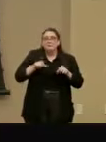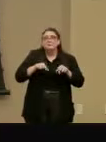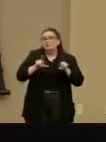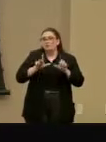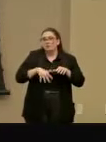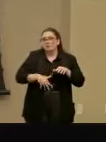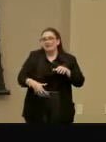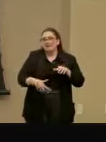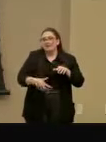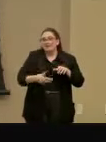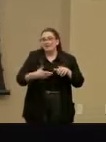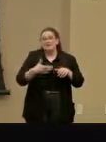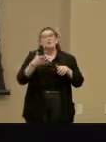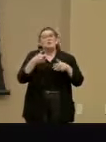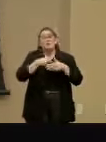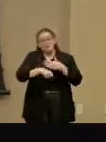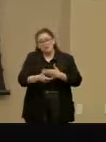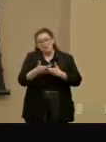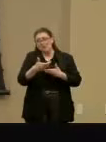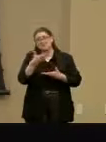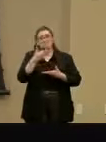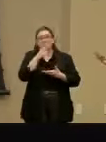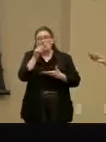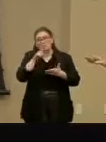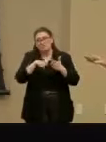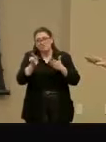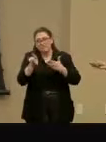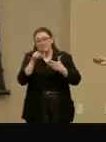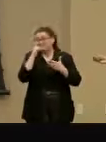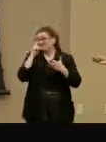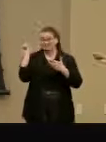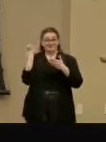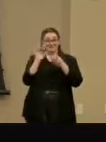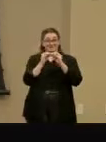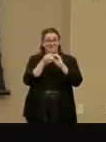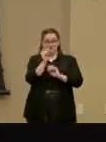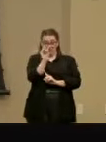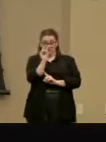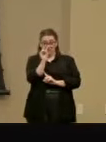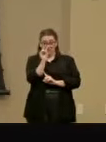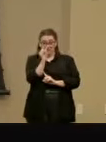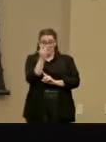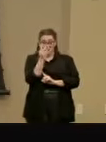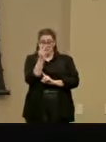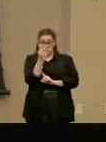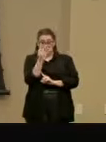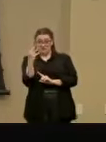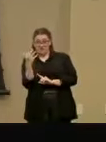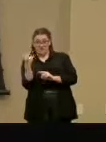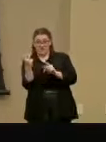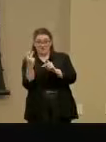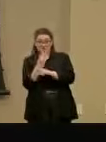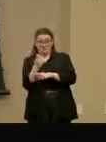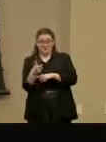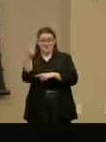We would not check the baby when he or she is born. This number is technically 4 to 5 times higher than the healthy